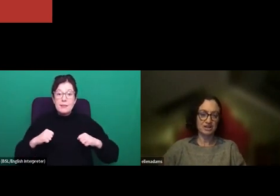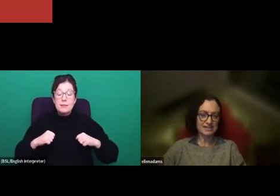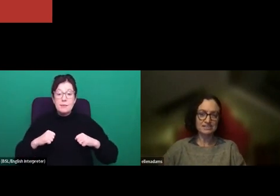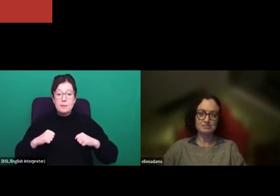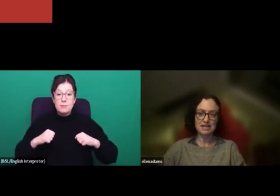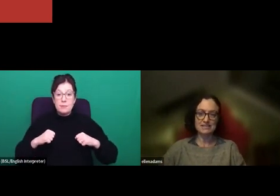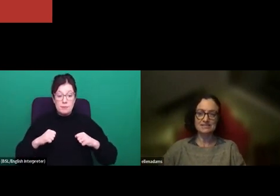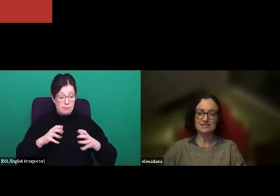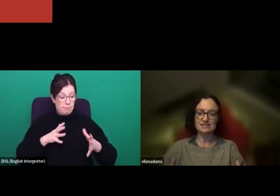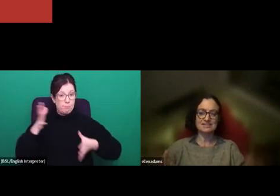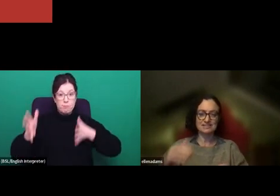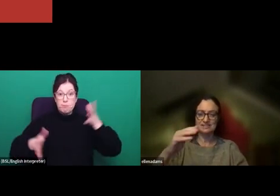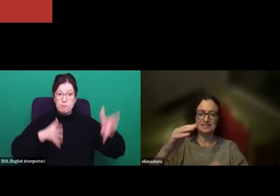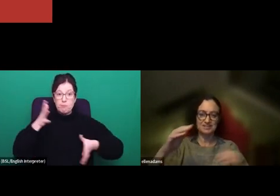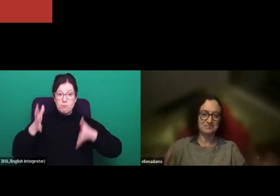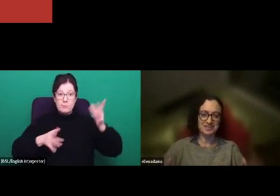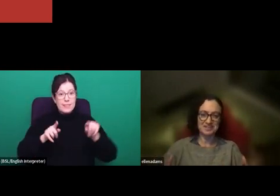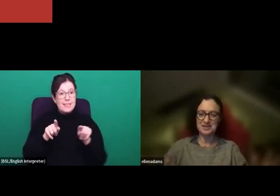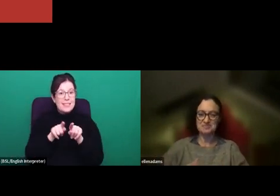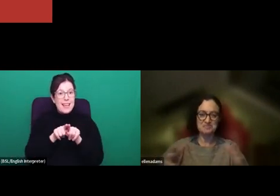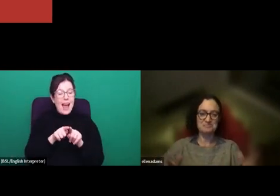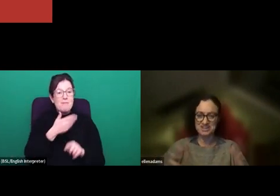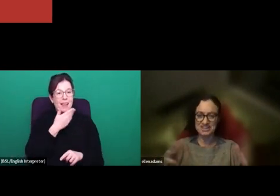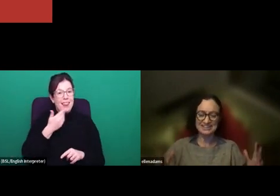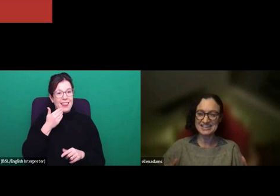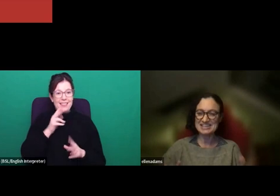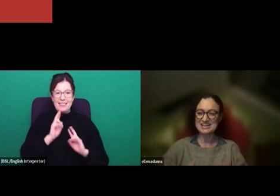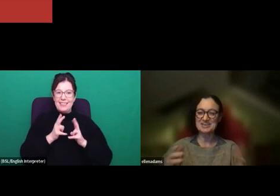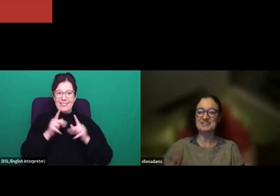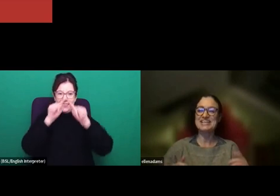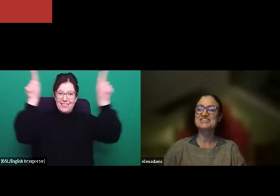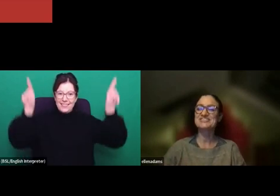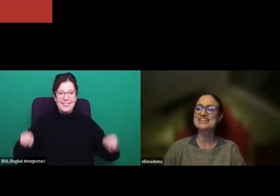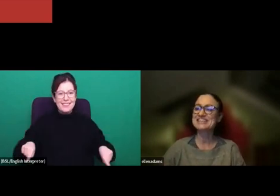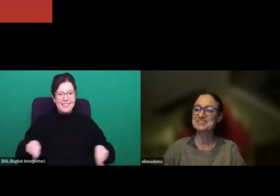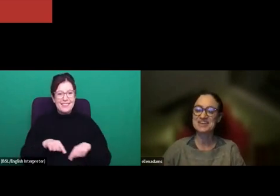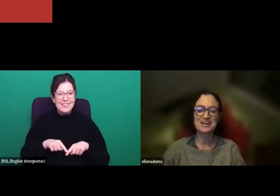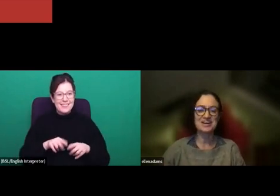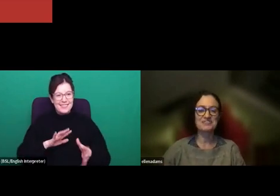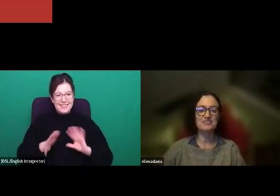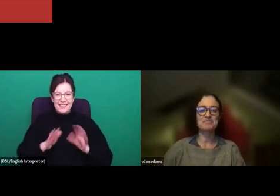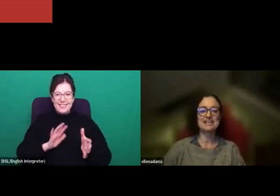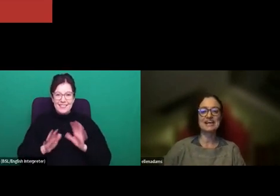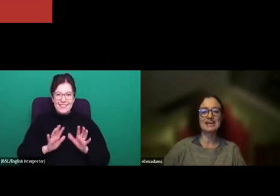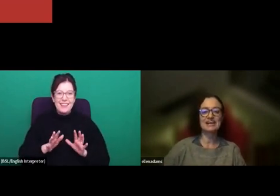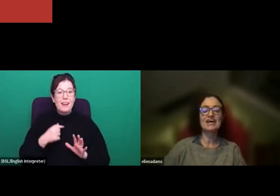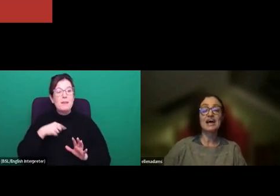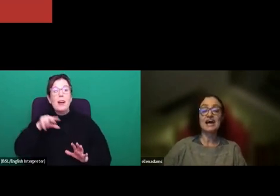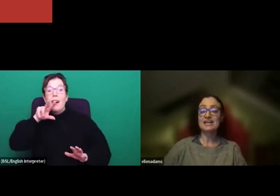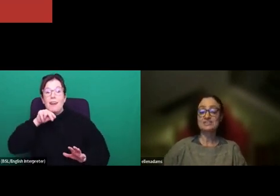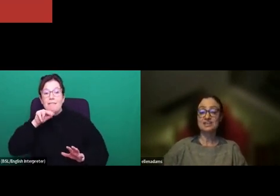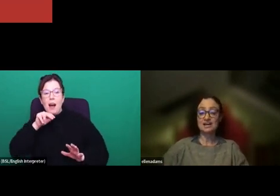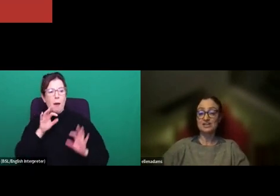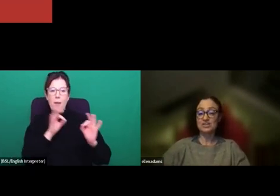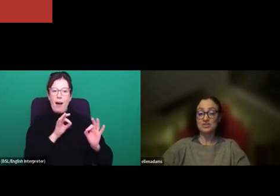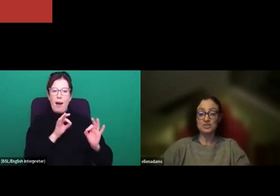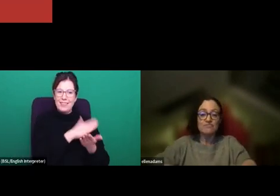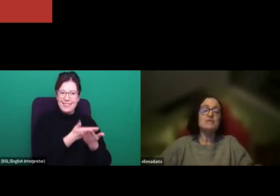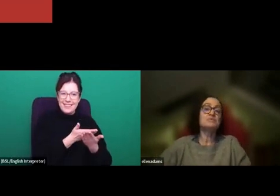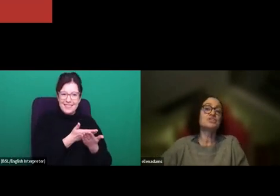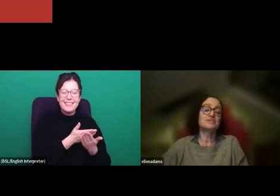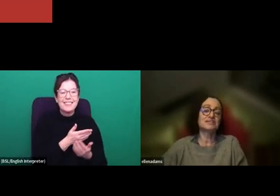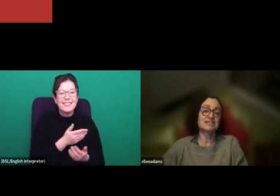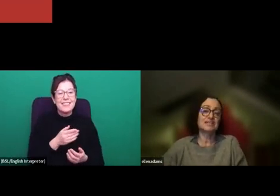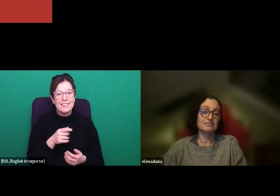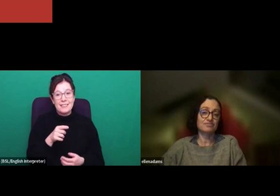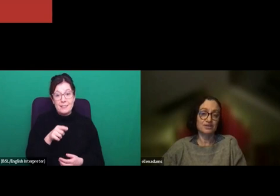your signing space that Liz is brilliantly illustrating for me there. And you